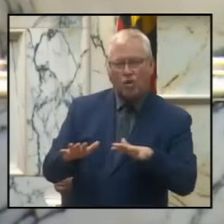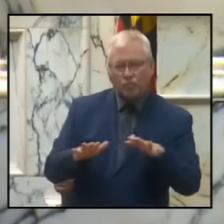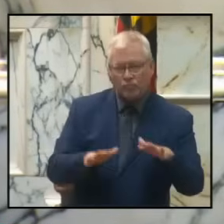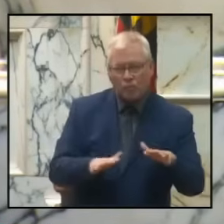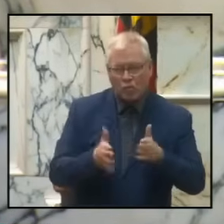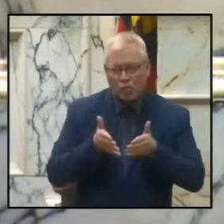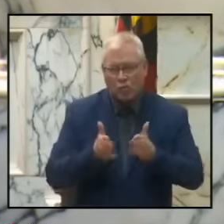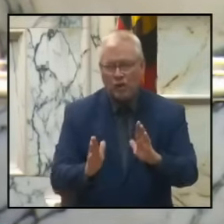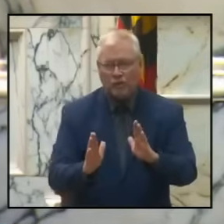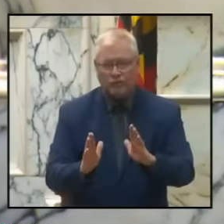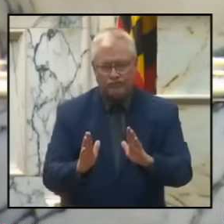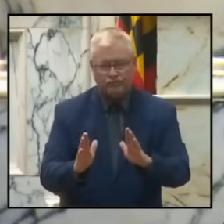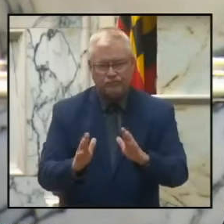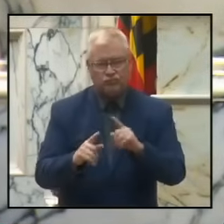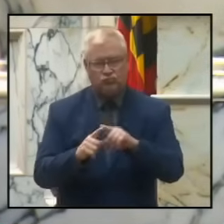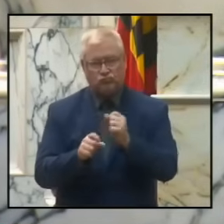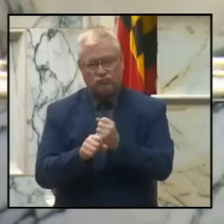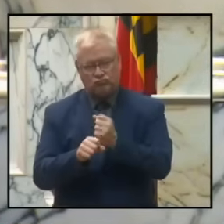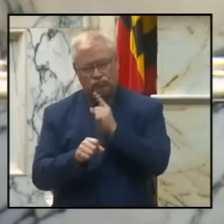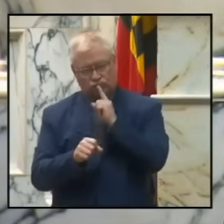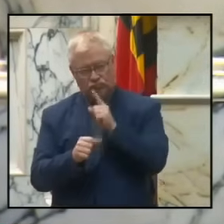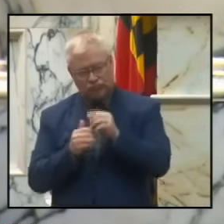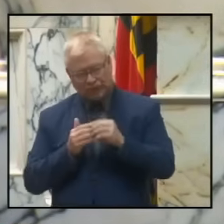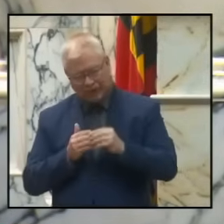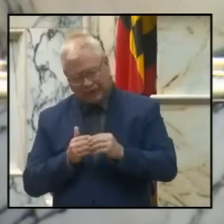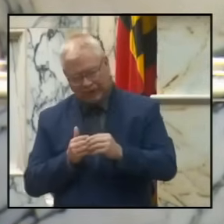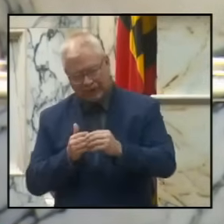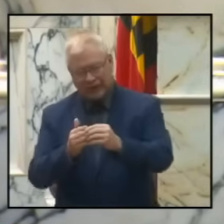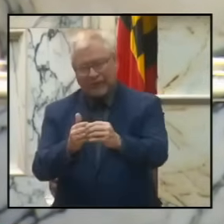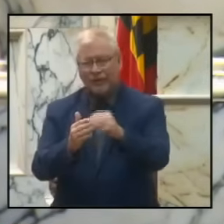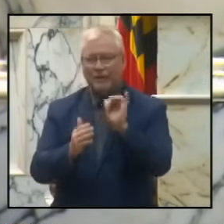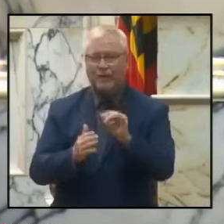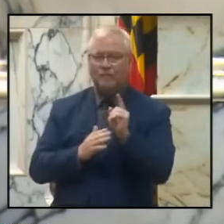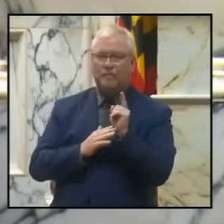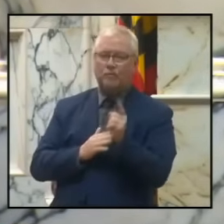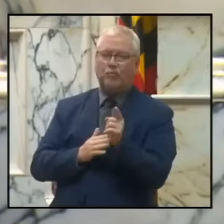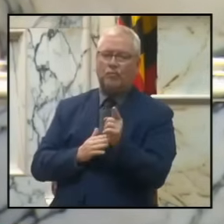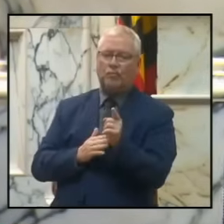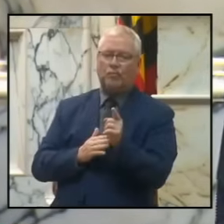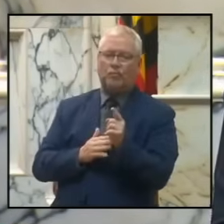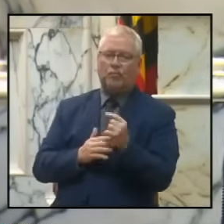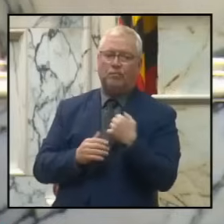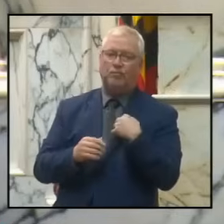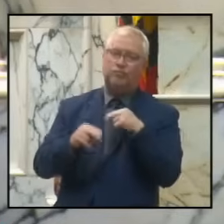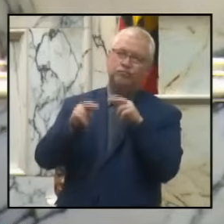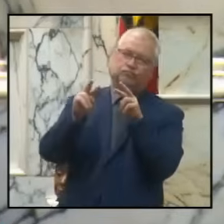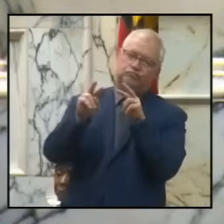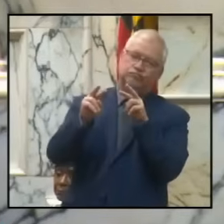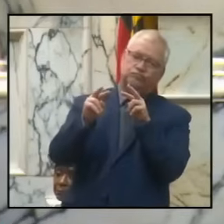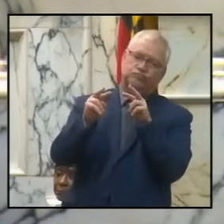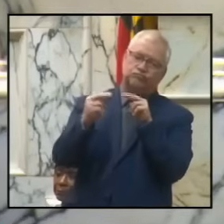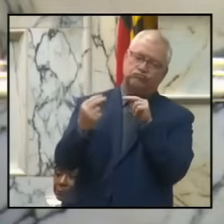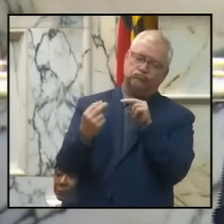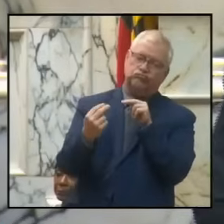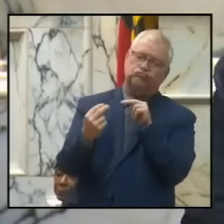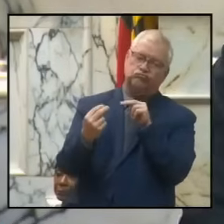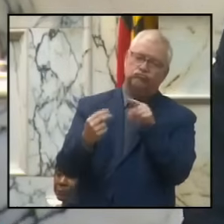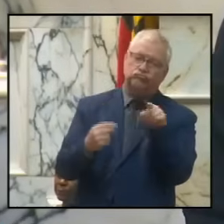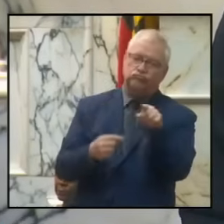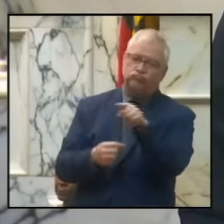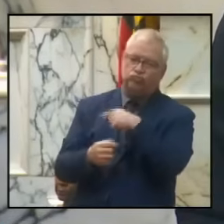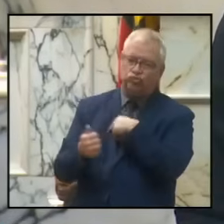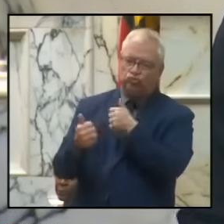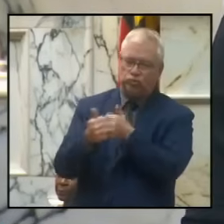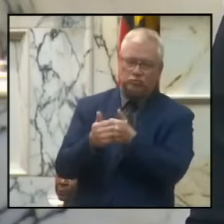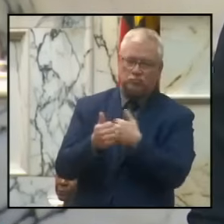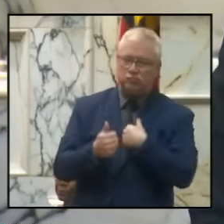to meet the moment and to prove that we can stare down our greatest challenges knowing that we won't flinch, the challenge